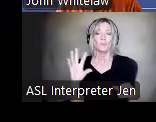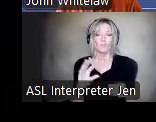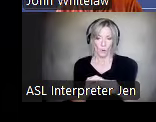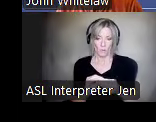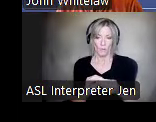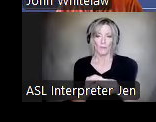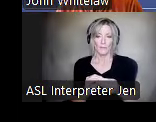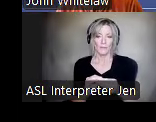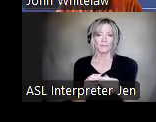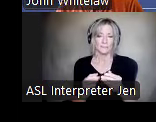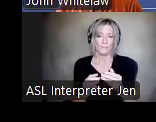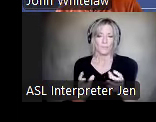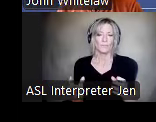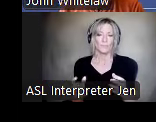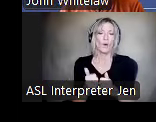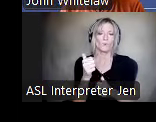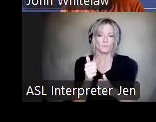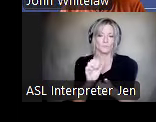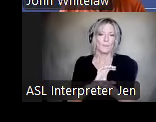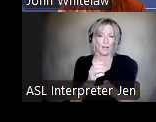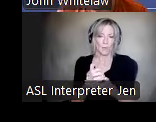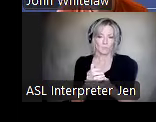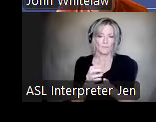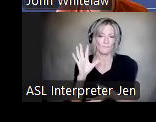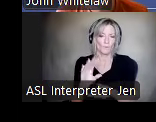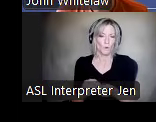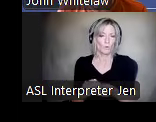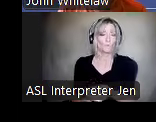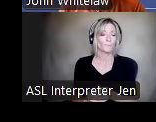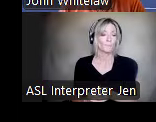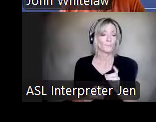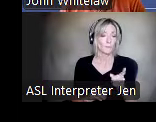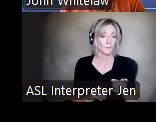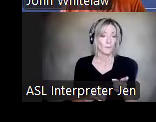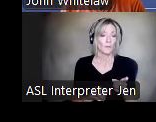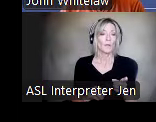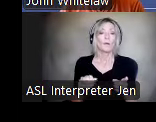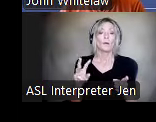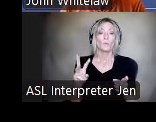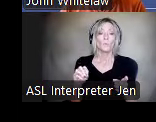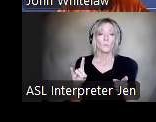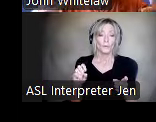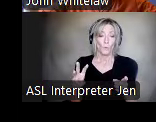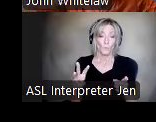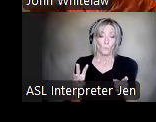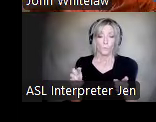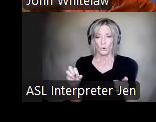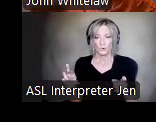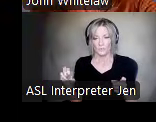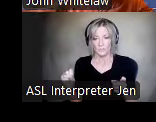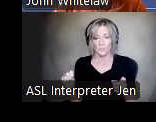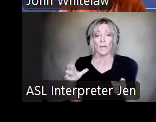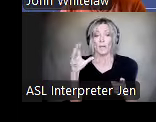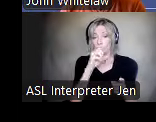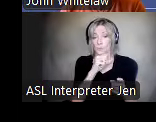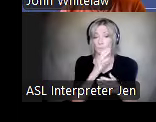account. Okay, next slide. Widows and widowers. I assume at some point we will come